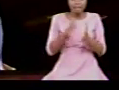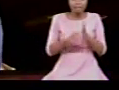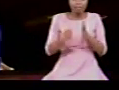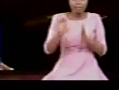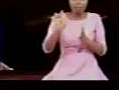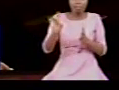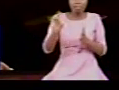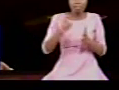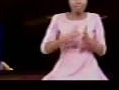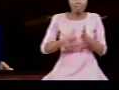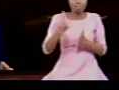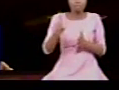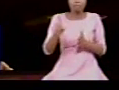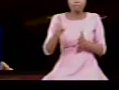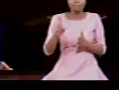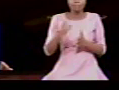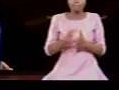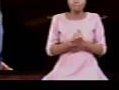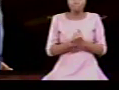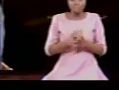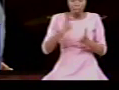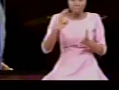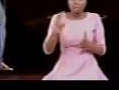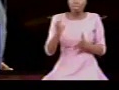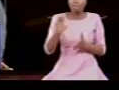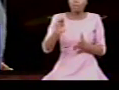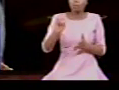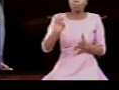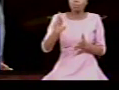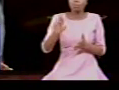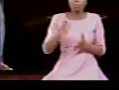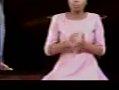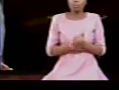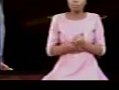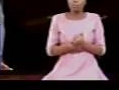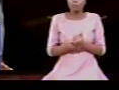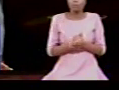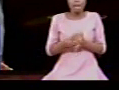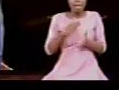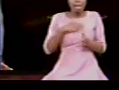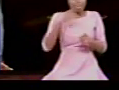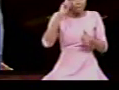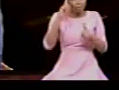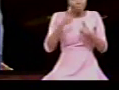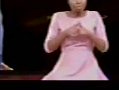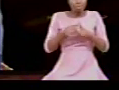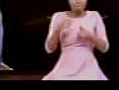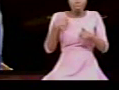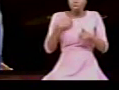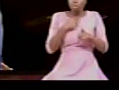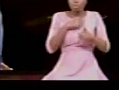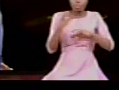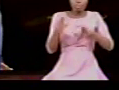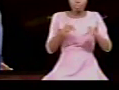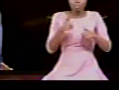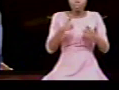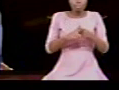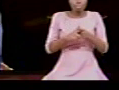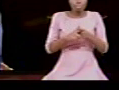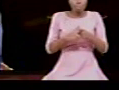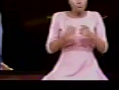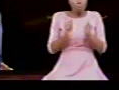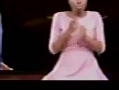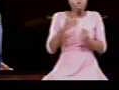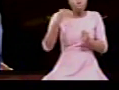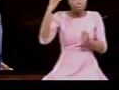verse 1 of 2 Corinthians. Moreover, brethren, we do you to wit of